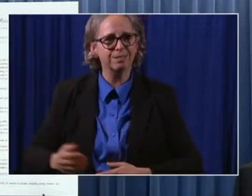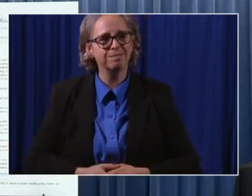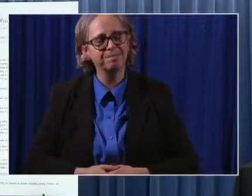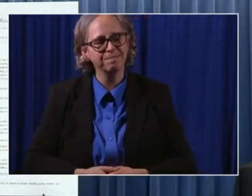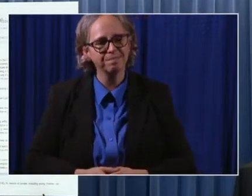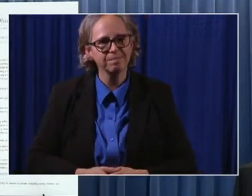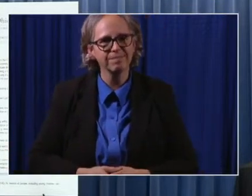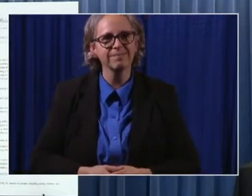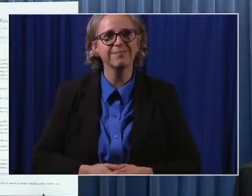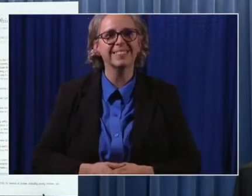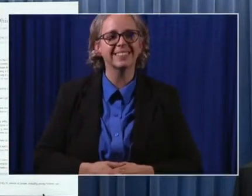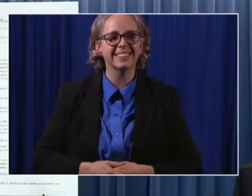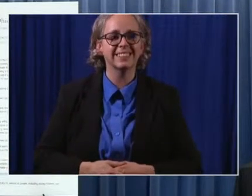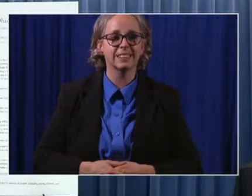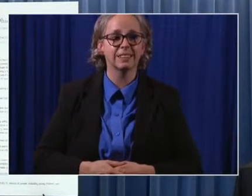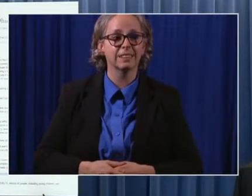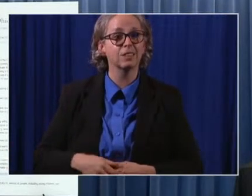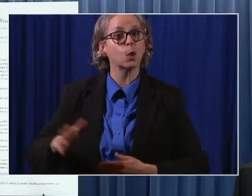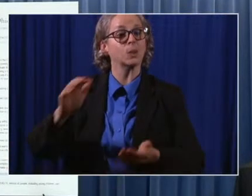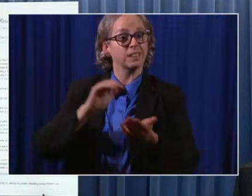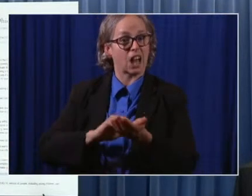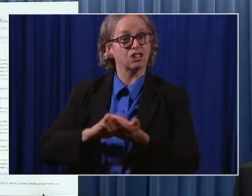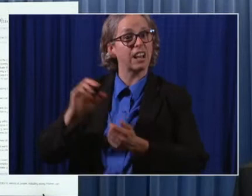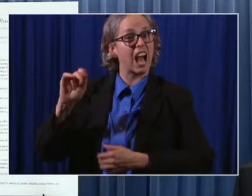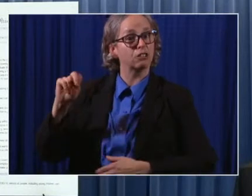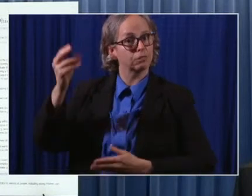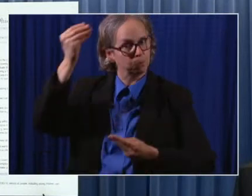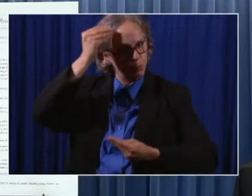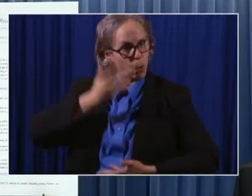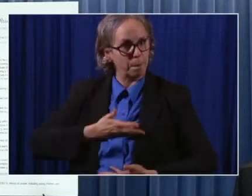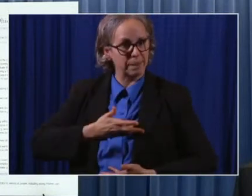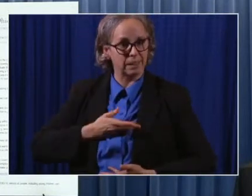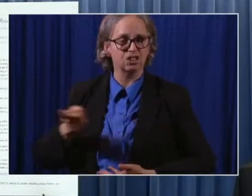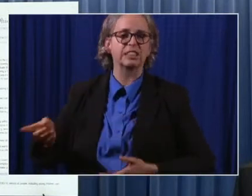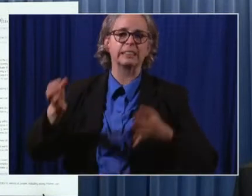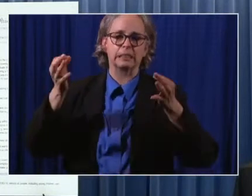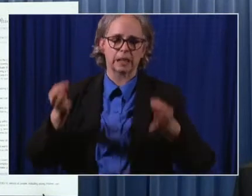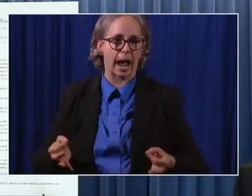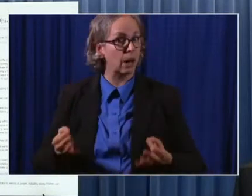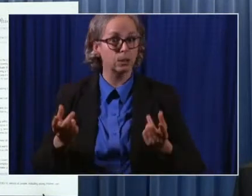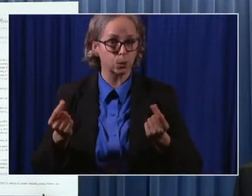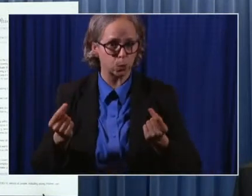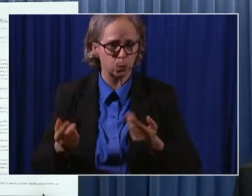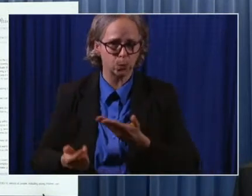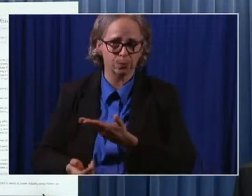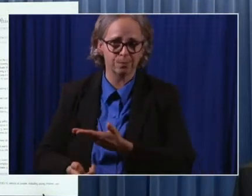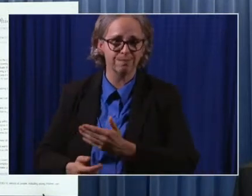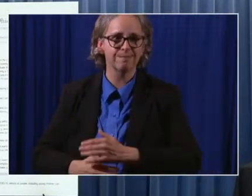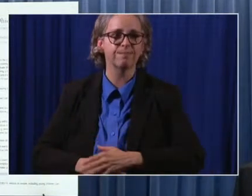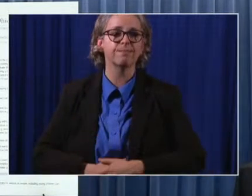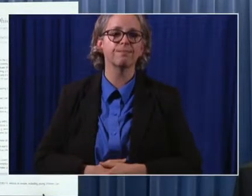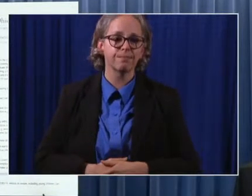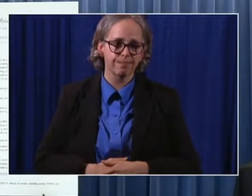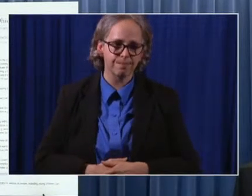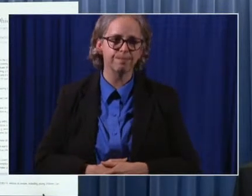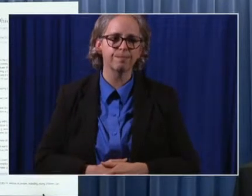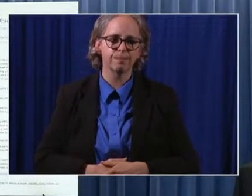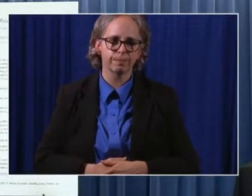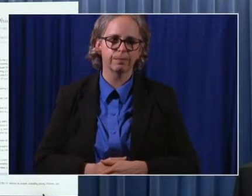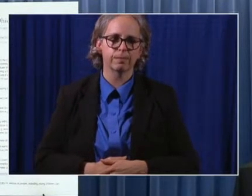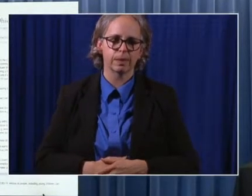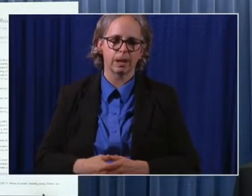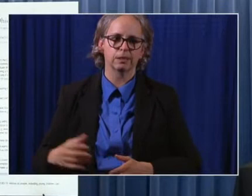Dr. Acton told me yesterday that she has decided to leave state employment and return to her work at the